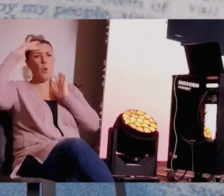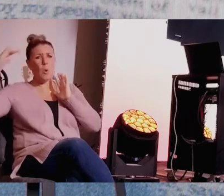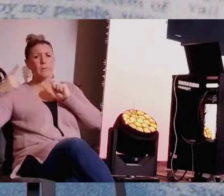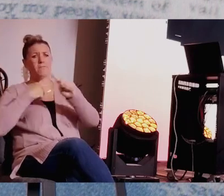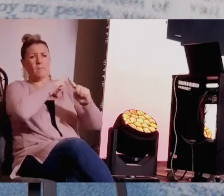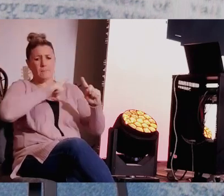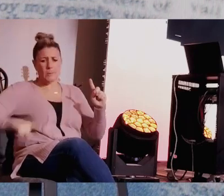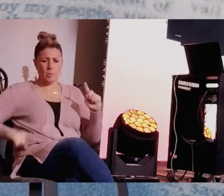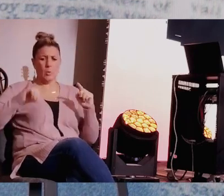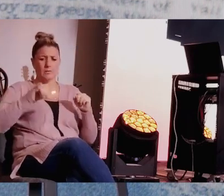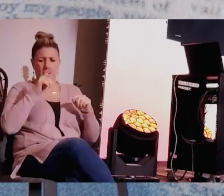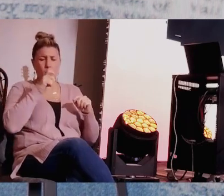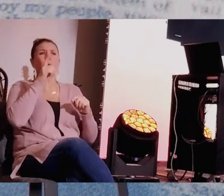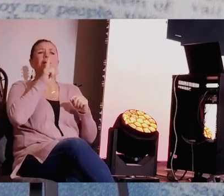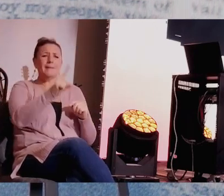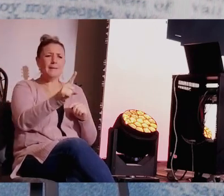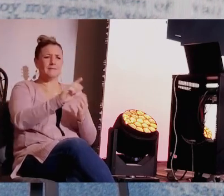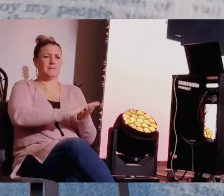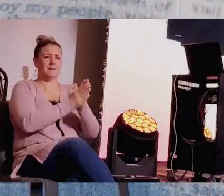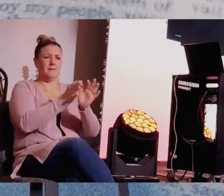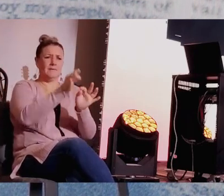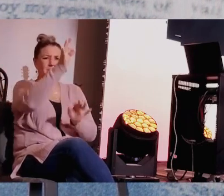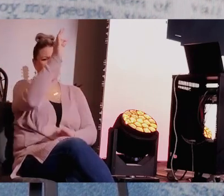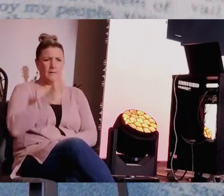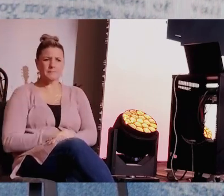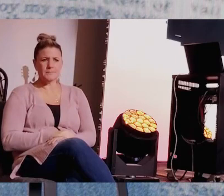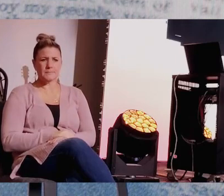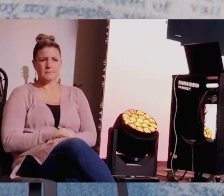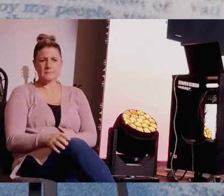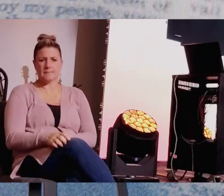comes from the Lord, who is the Spirit.